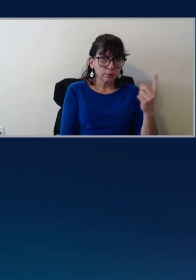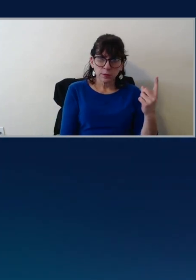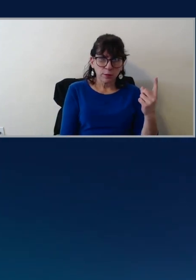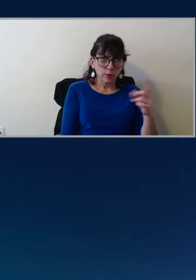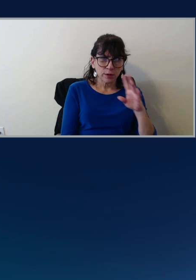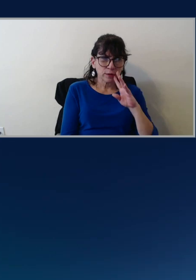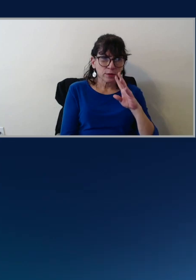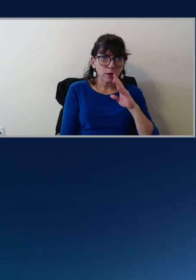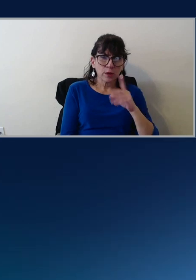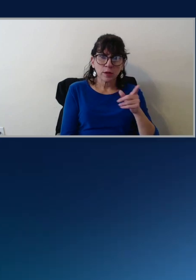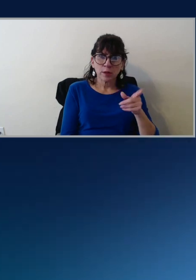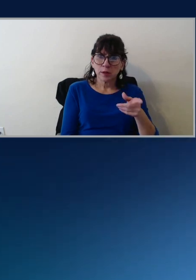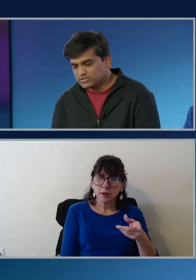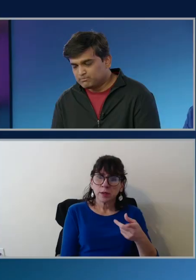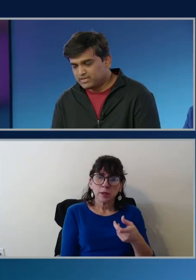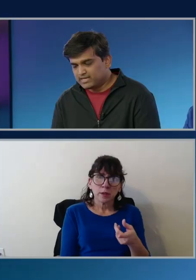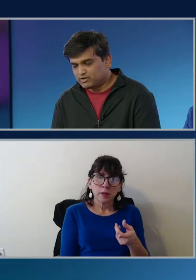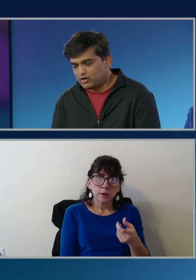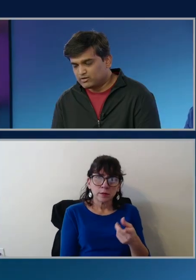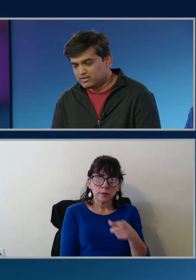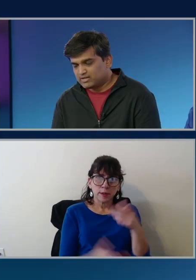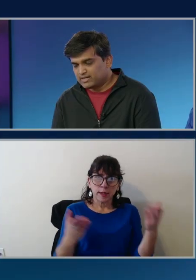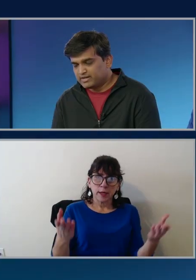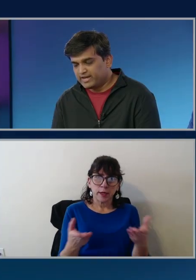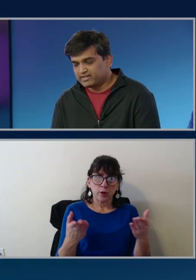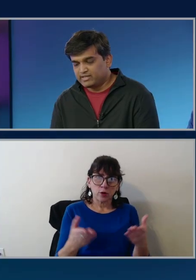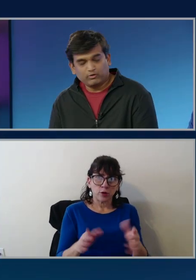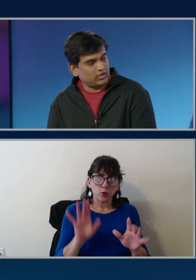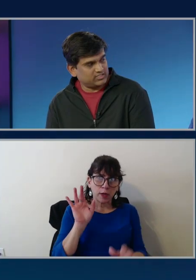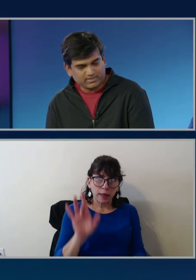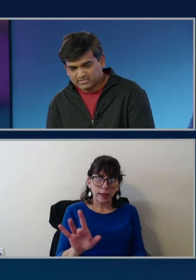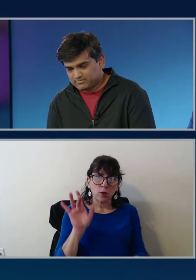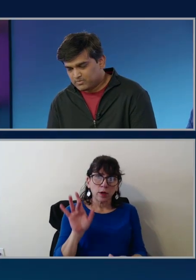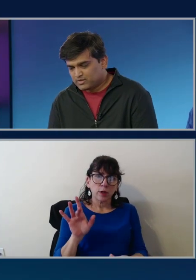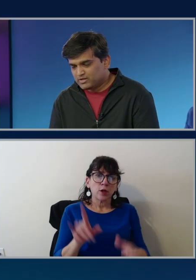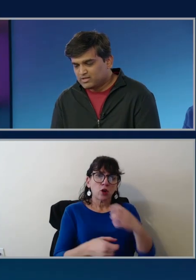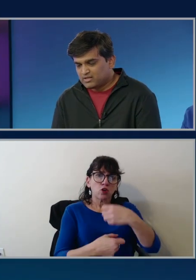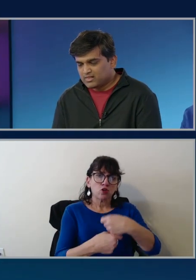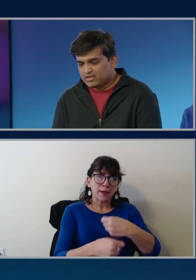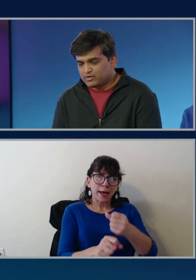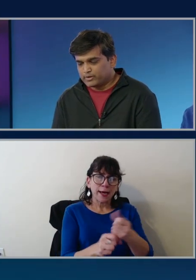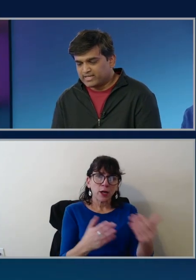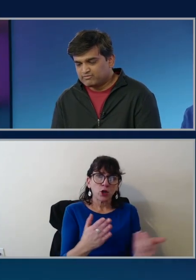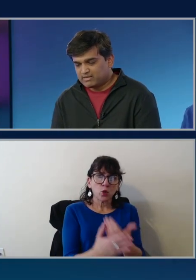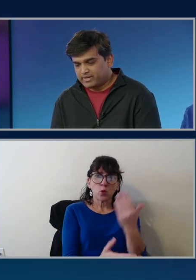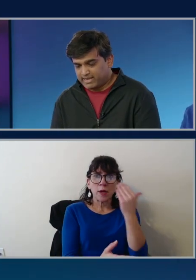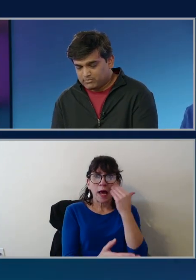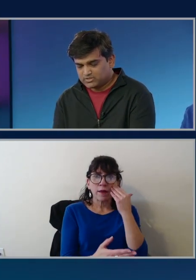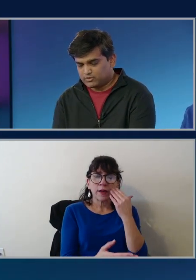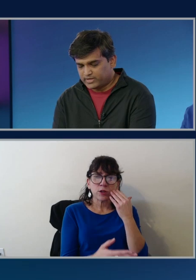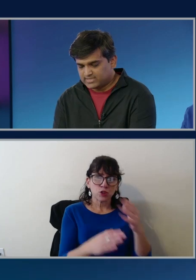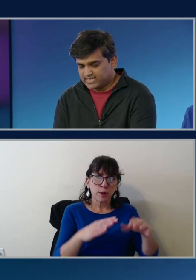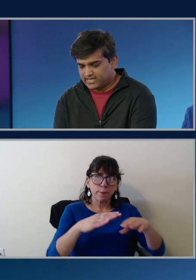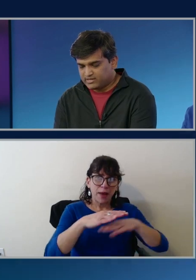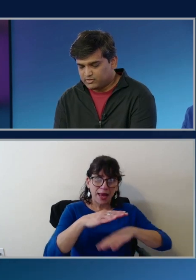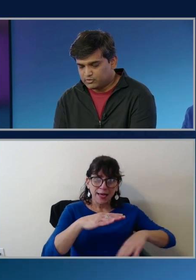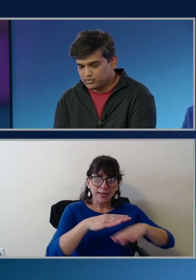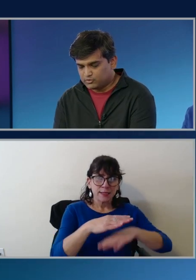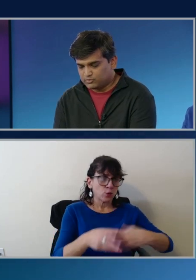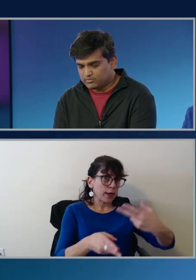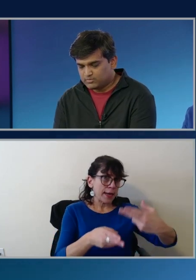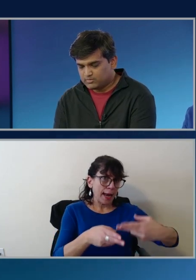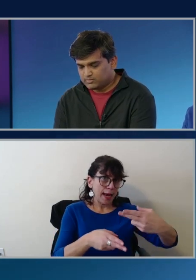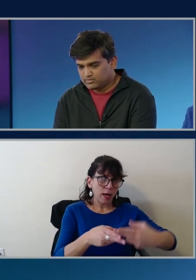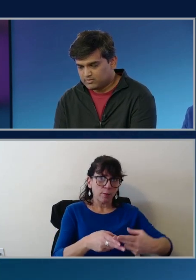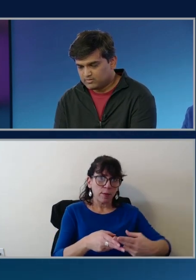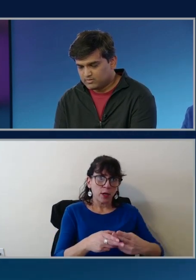Okay. And here, you simply click on create a new knowledge base. Okay. You can give some name. So you can say